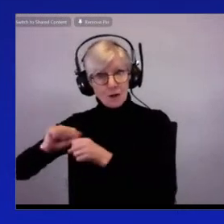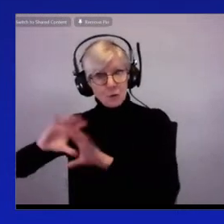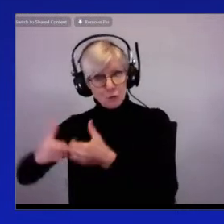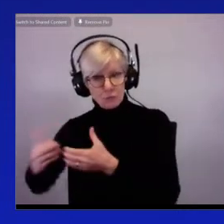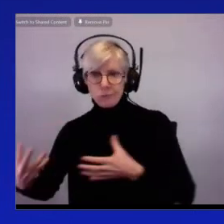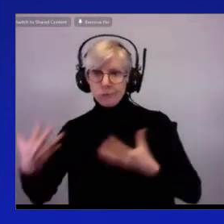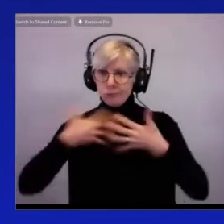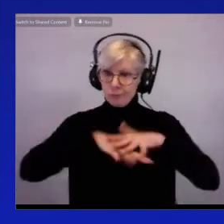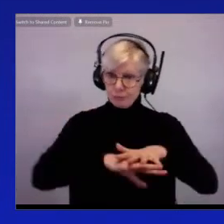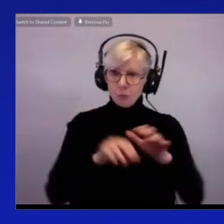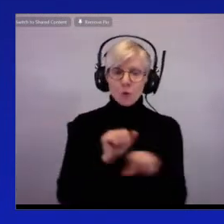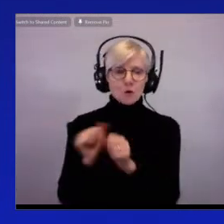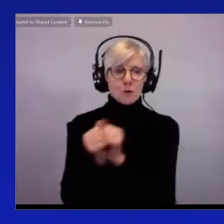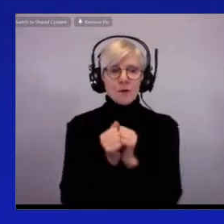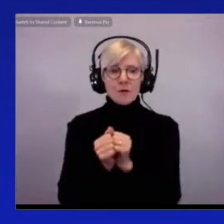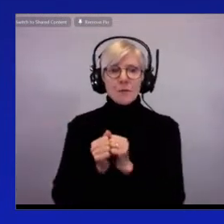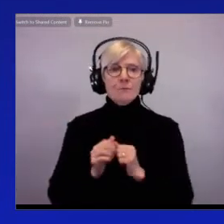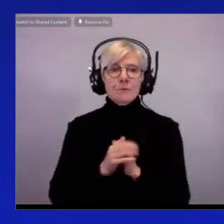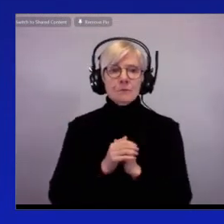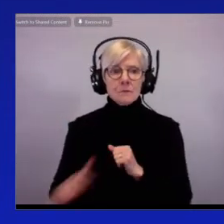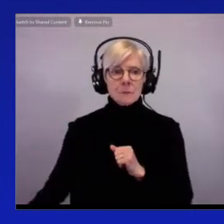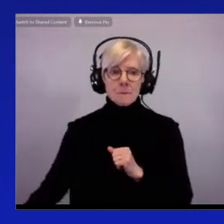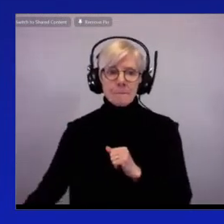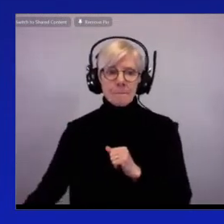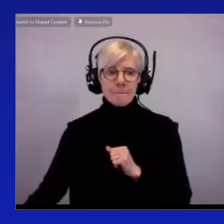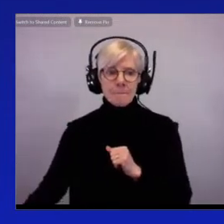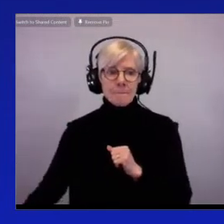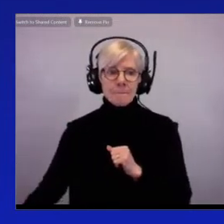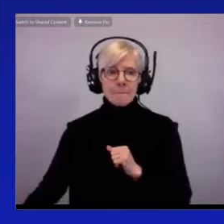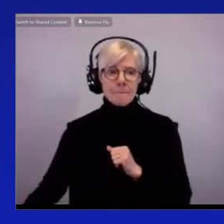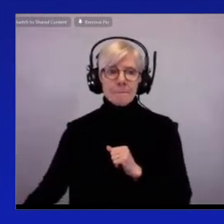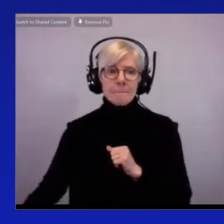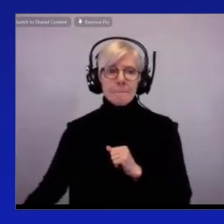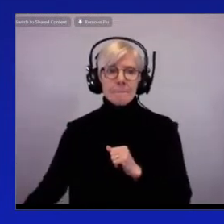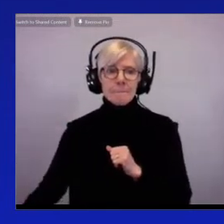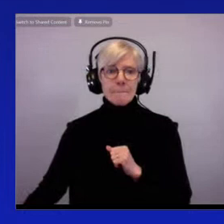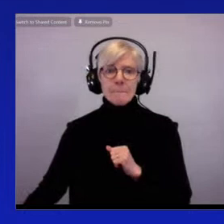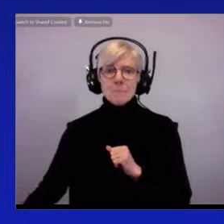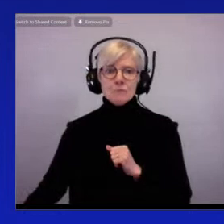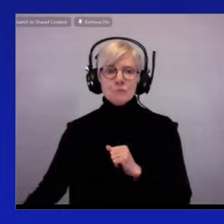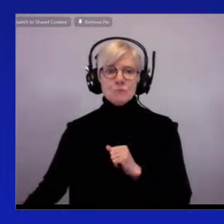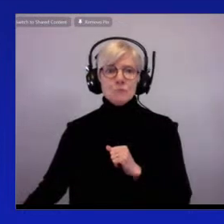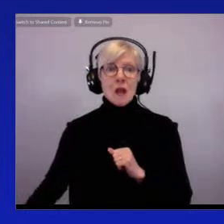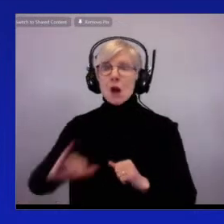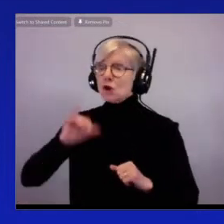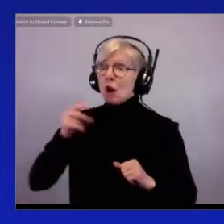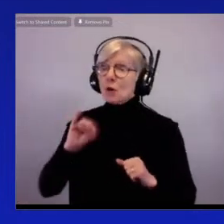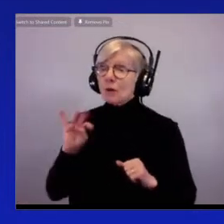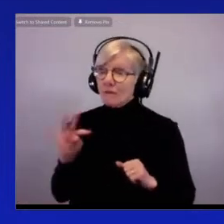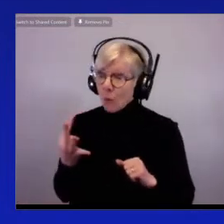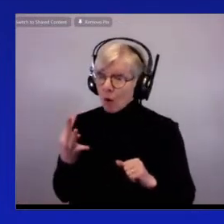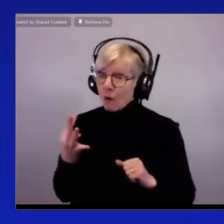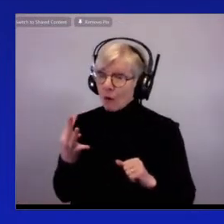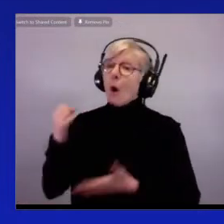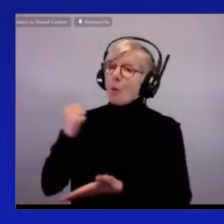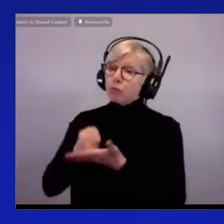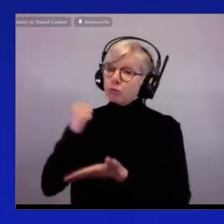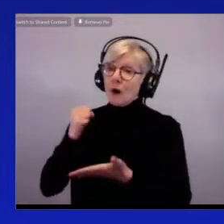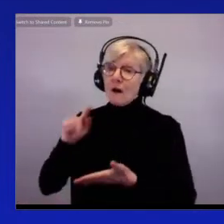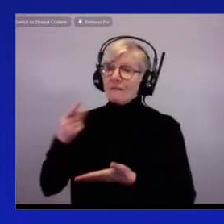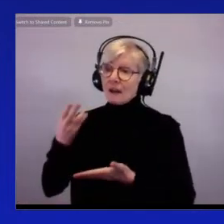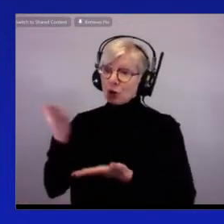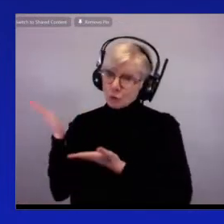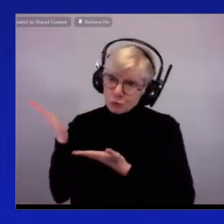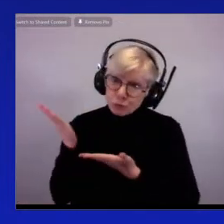January 4th, the Pfizer BioNTech vaccine was approved for transportation, which meant it could be taken directly to long-term care